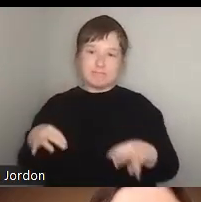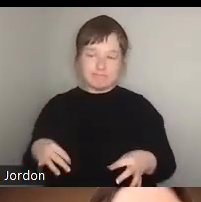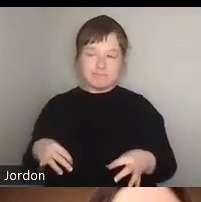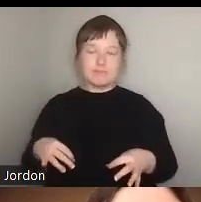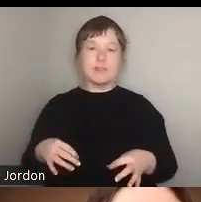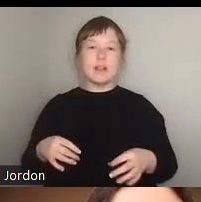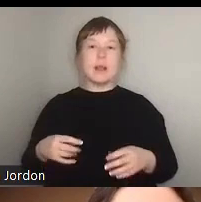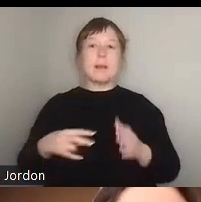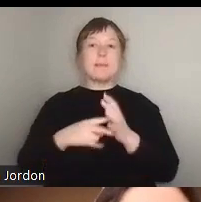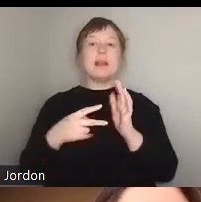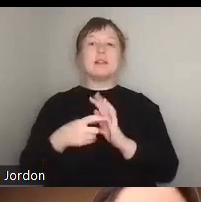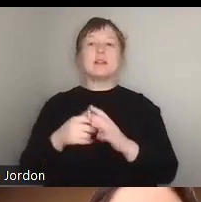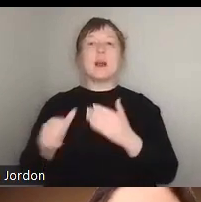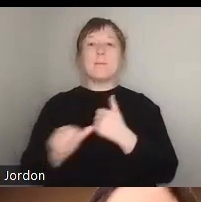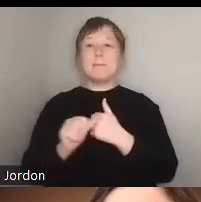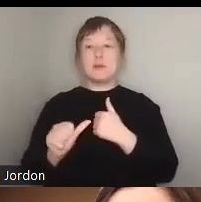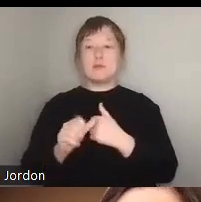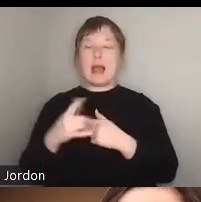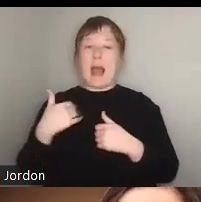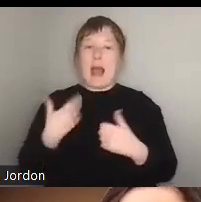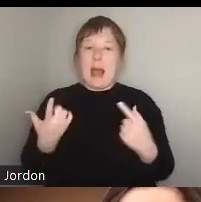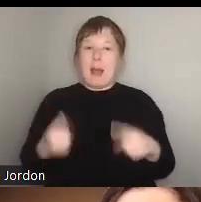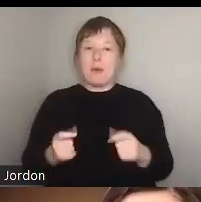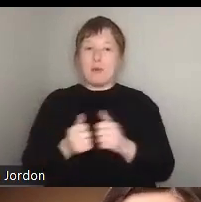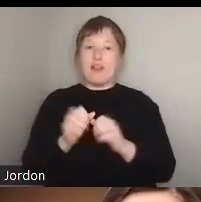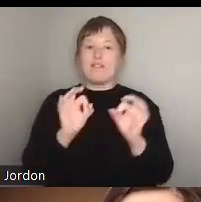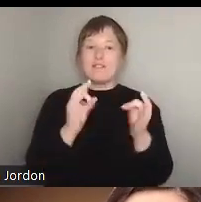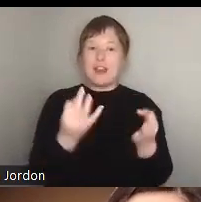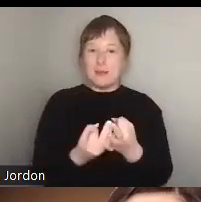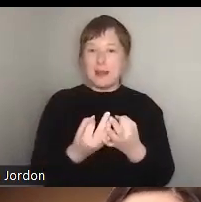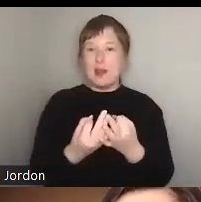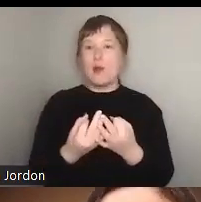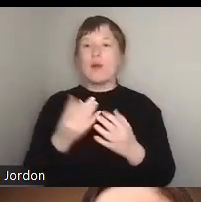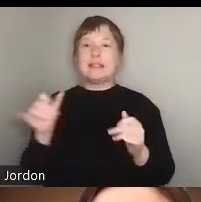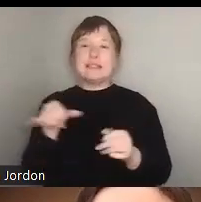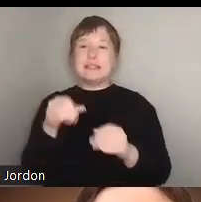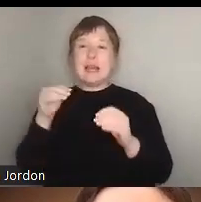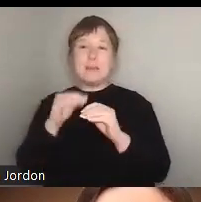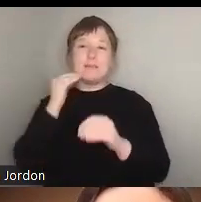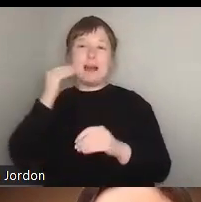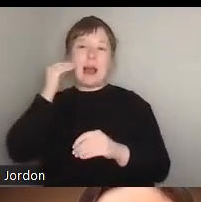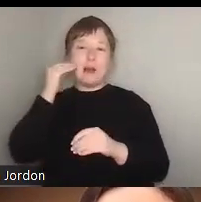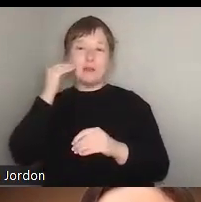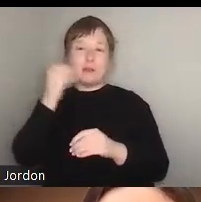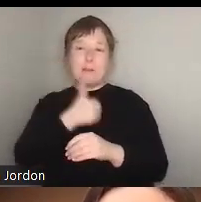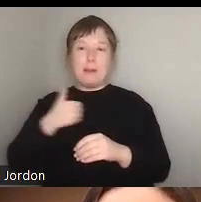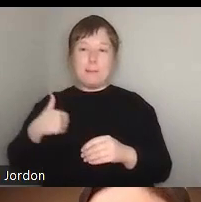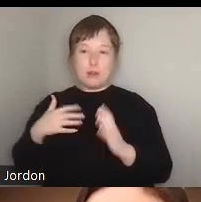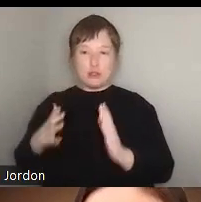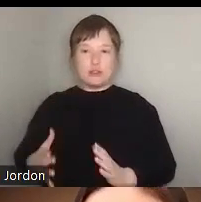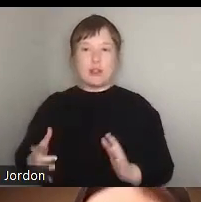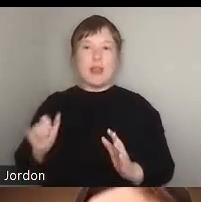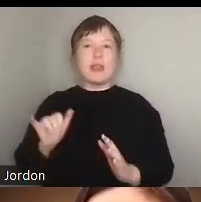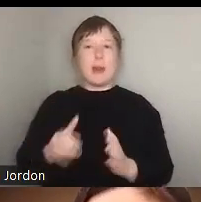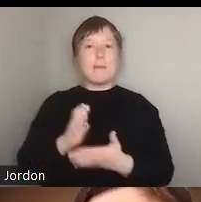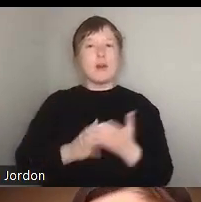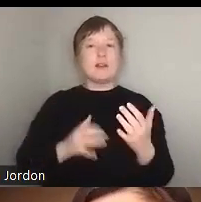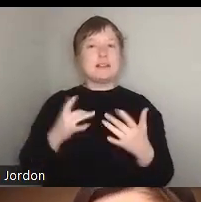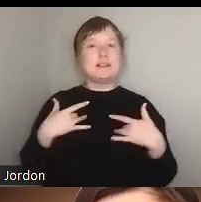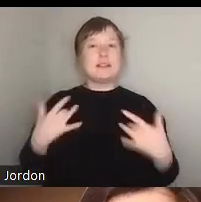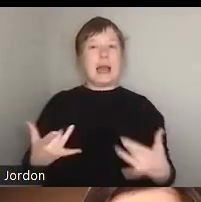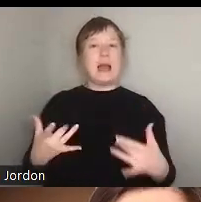to abuse that happens between family members or household members. I picked that because that is a piece that usually is included in the